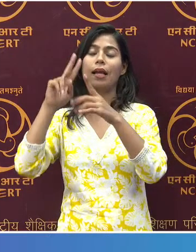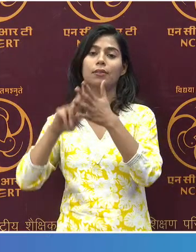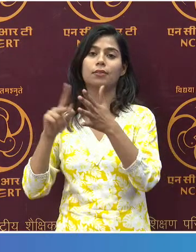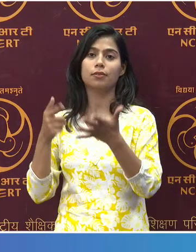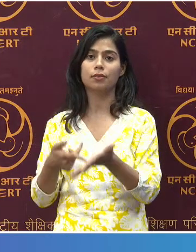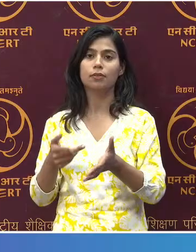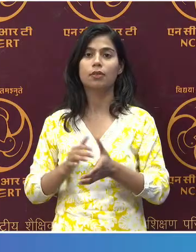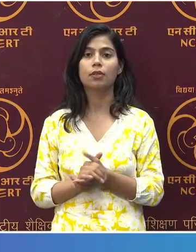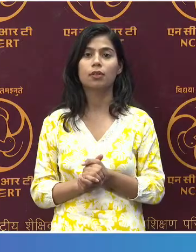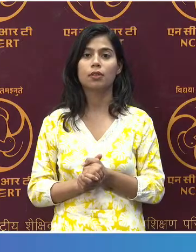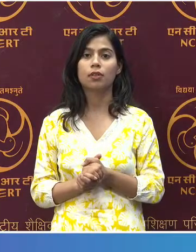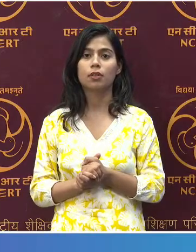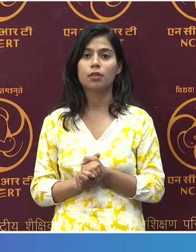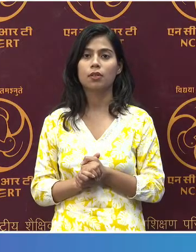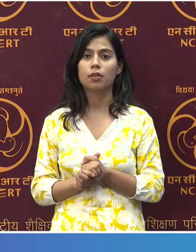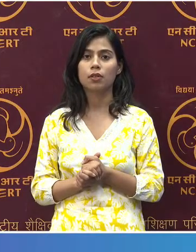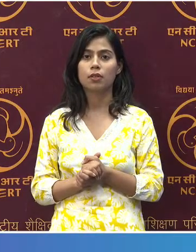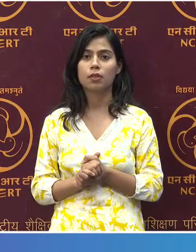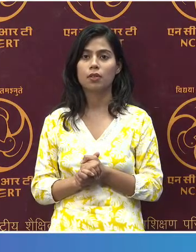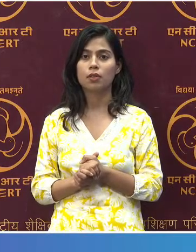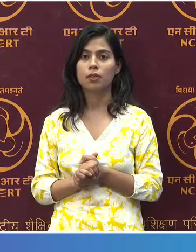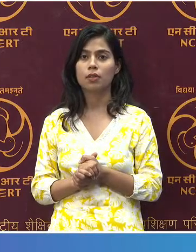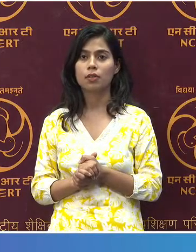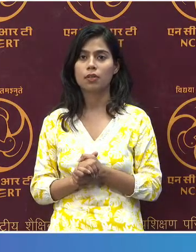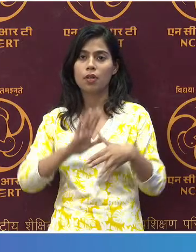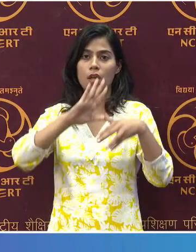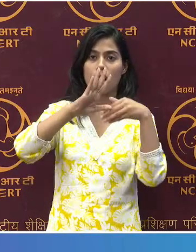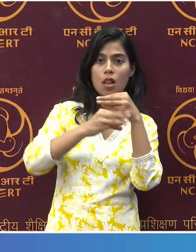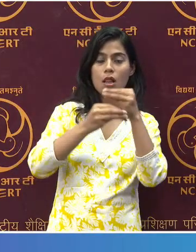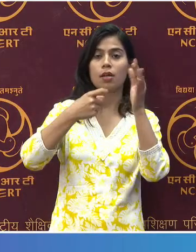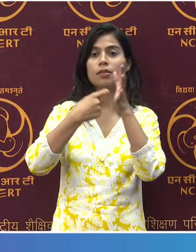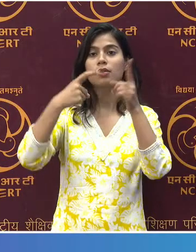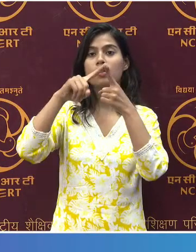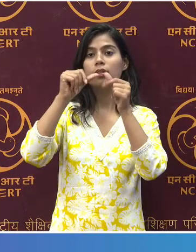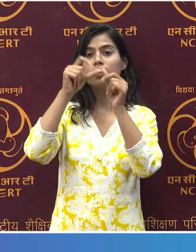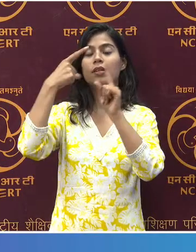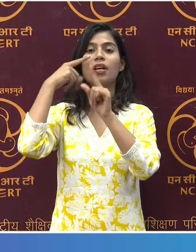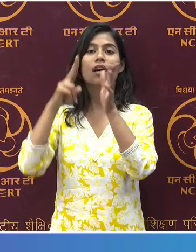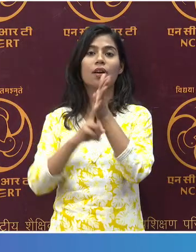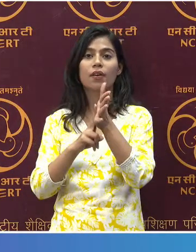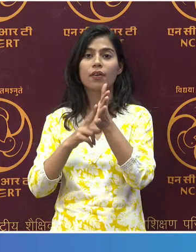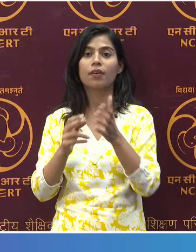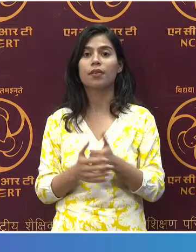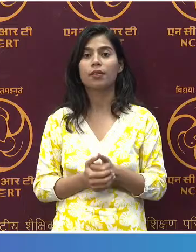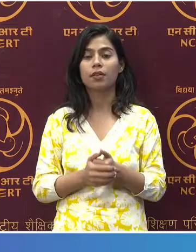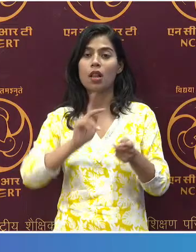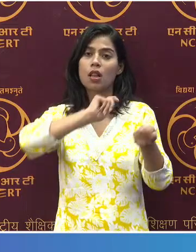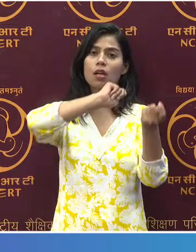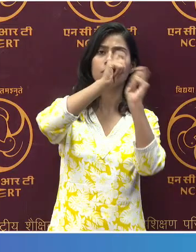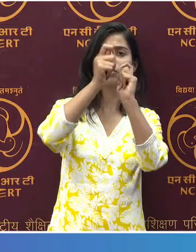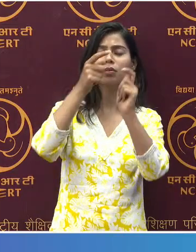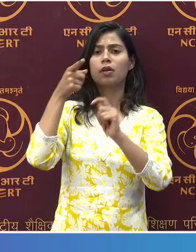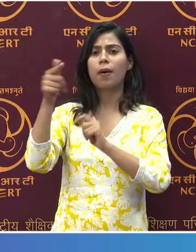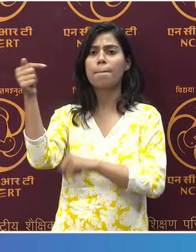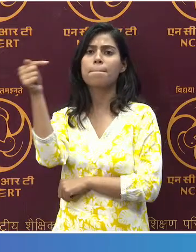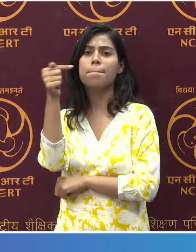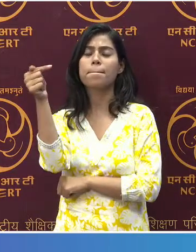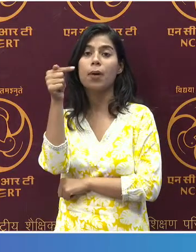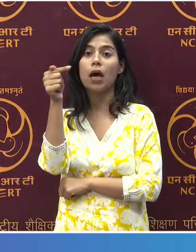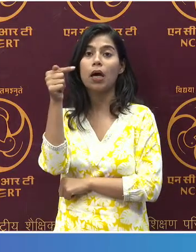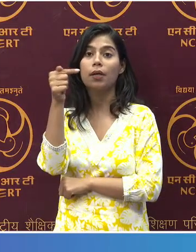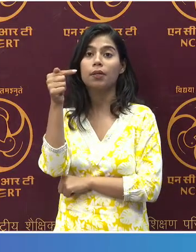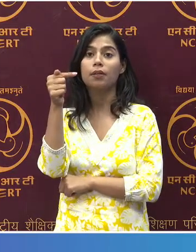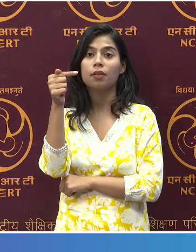exothermic. Whenever this kind of addition reaction will take place, then enthalpy of reaction change will be minus